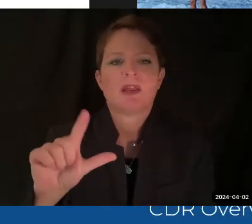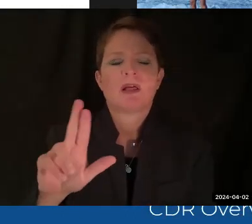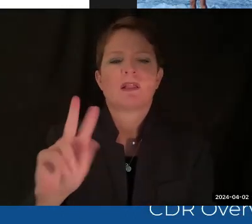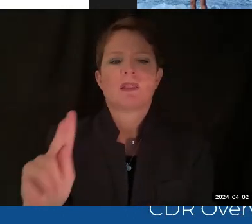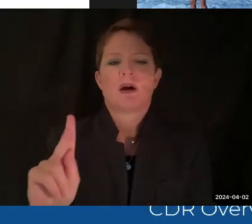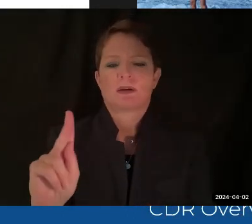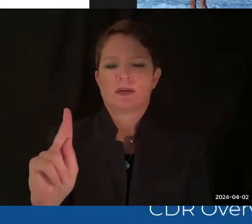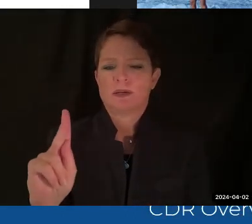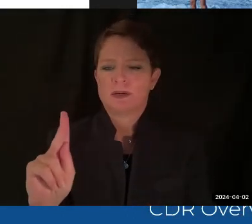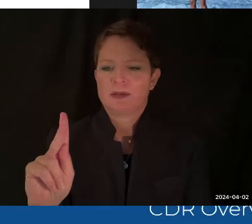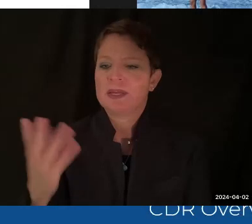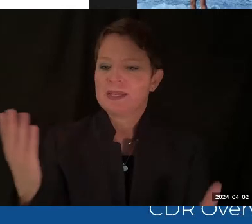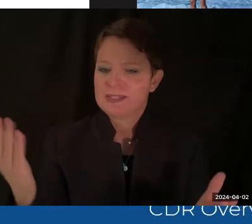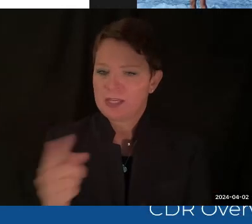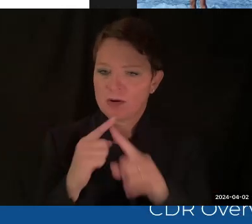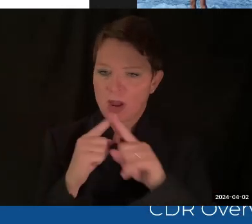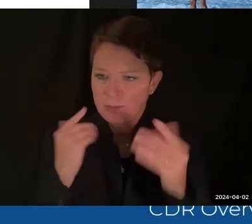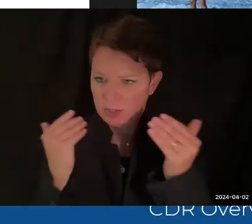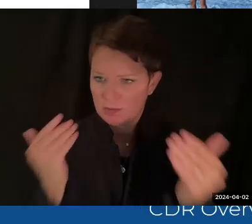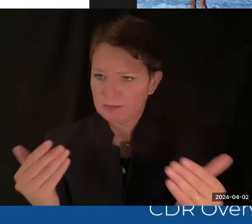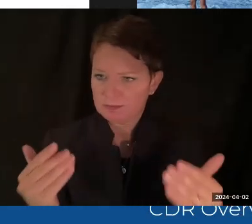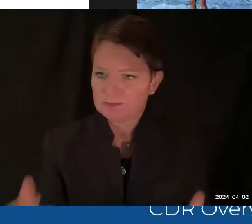Jamie is in the audience and should be able to unmute.